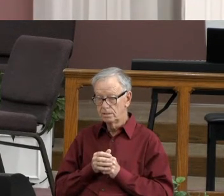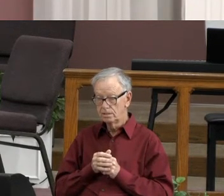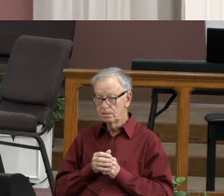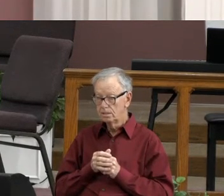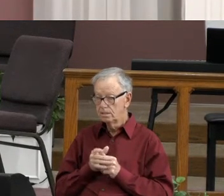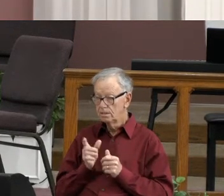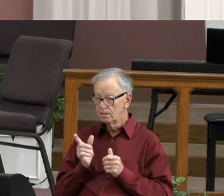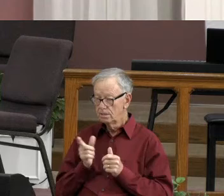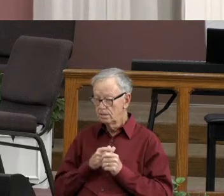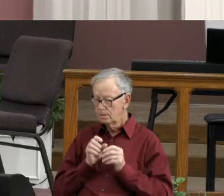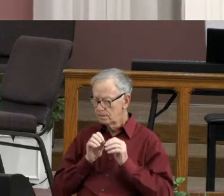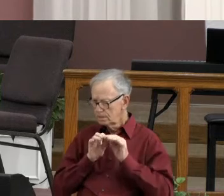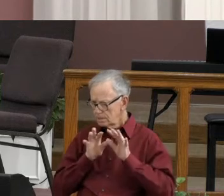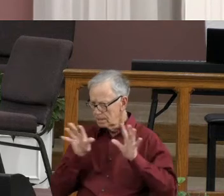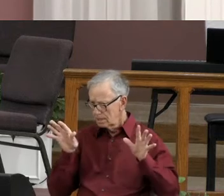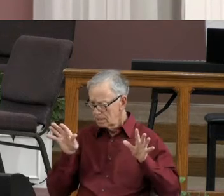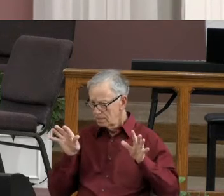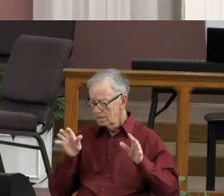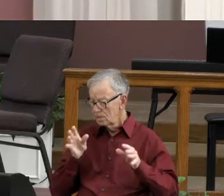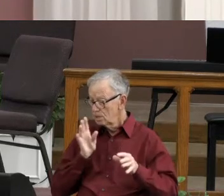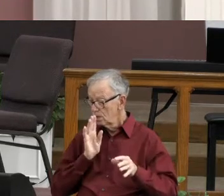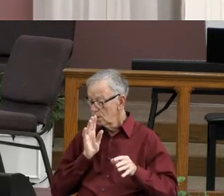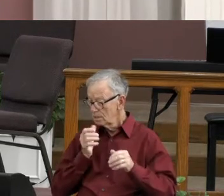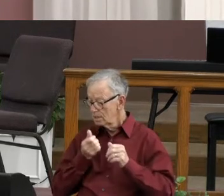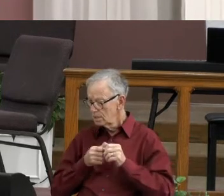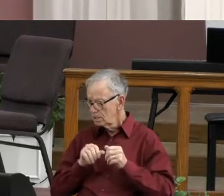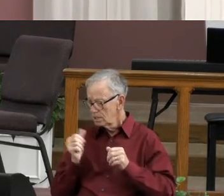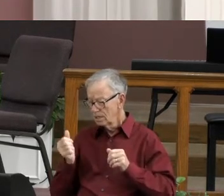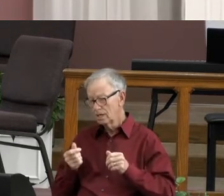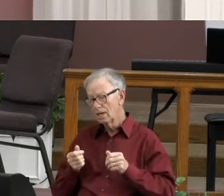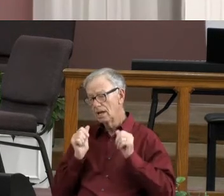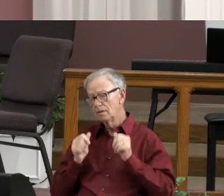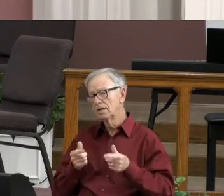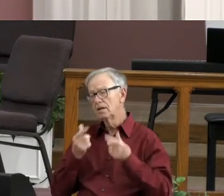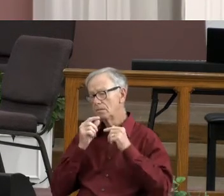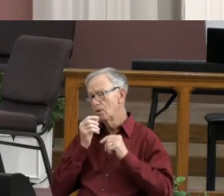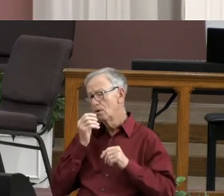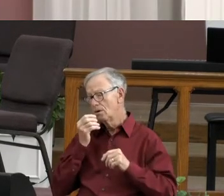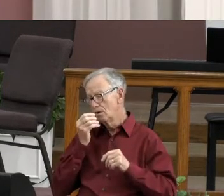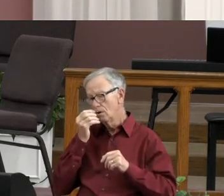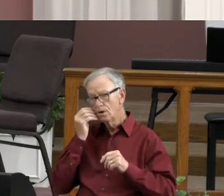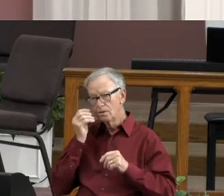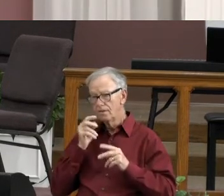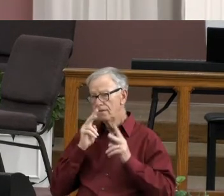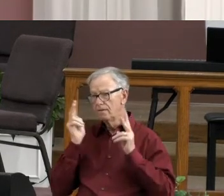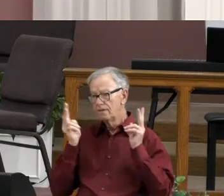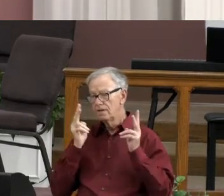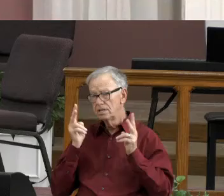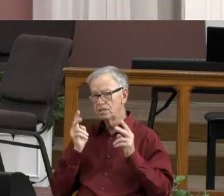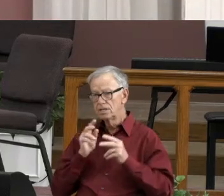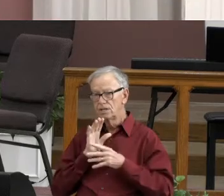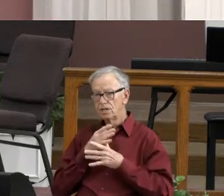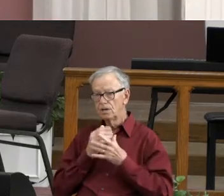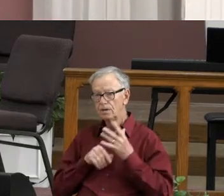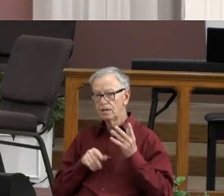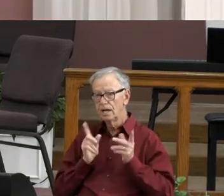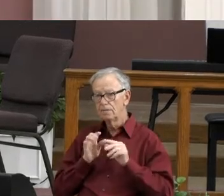Originally, they would have been scattered, but able to talk with each other, able to come home and visit and share what's going on in their lives.